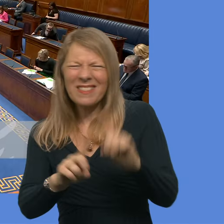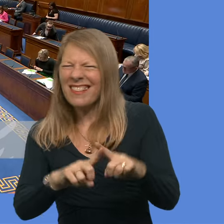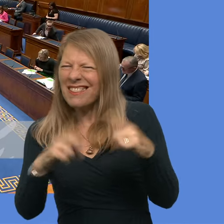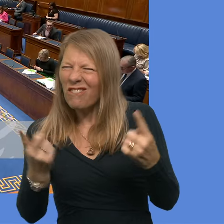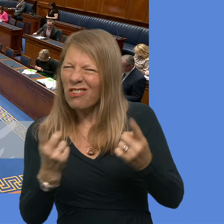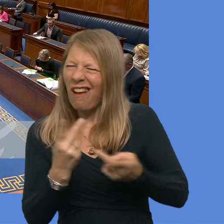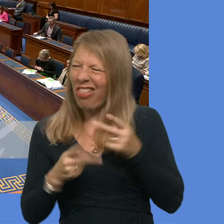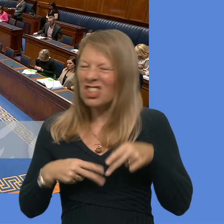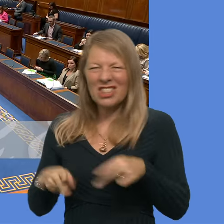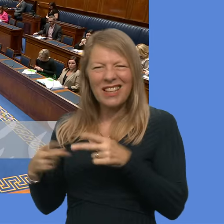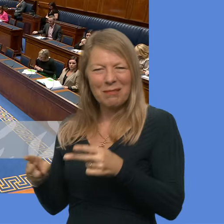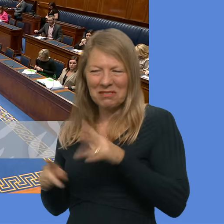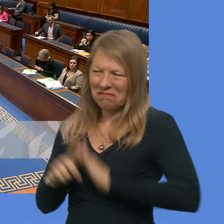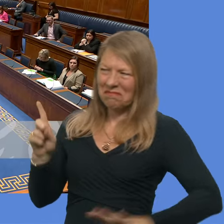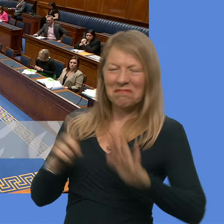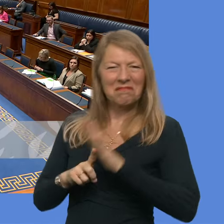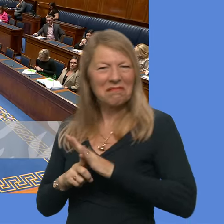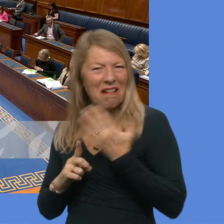Well, sir.